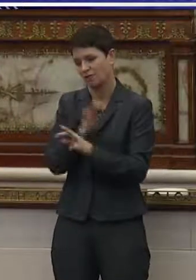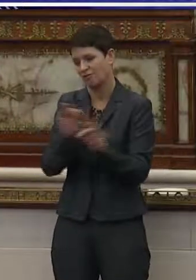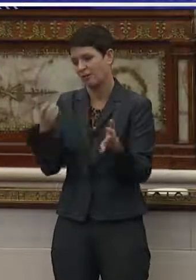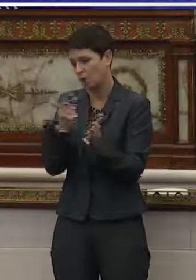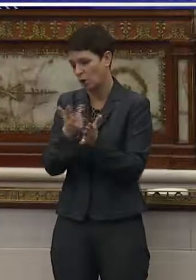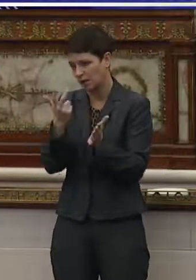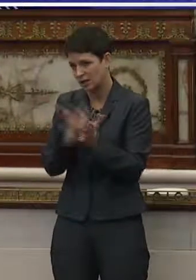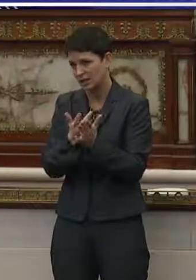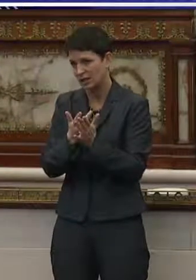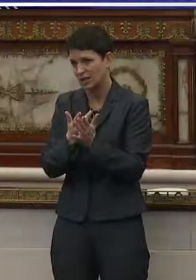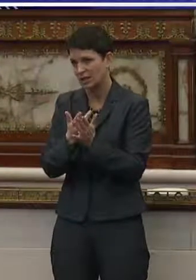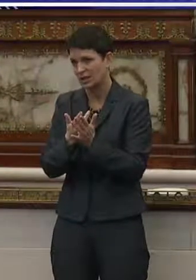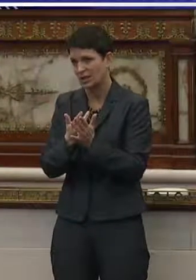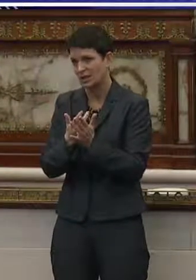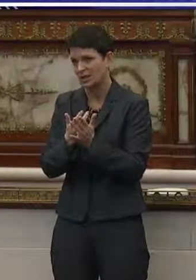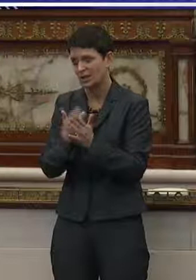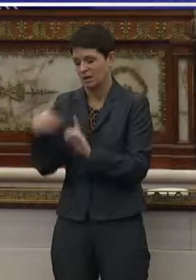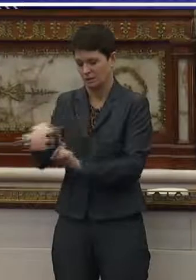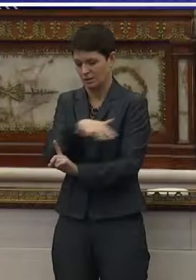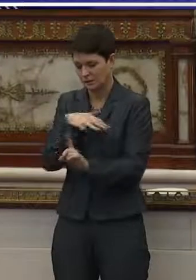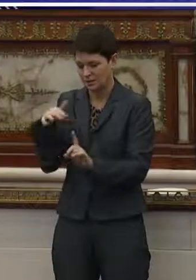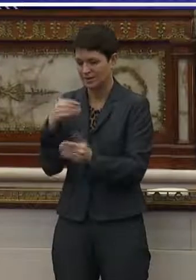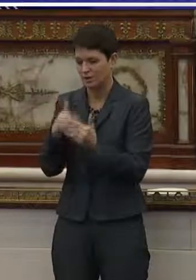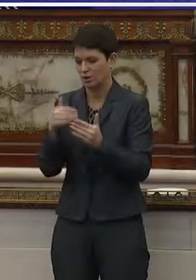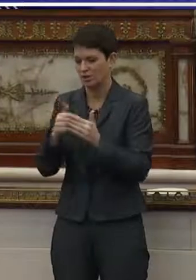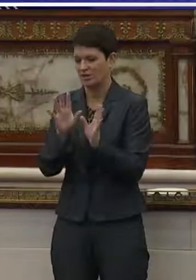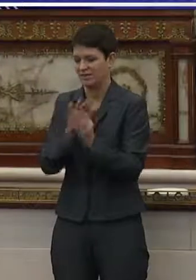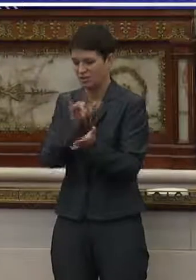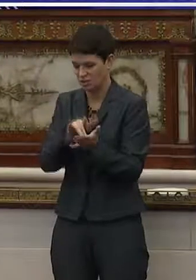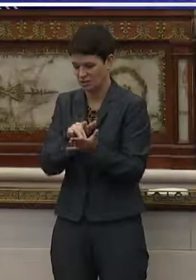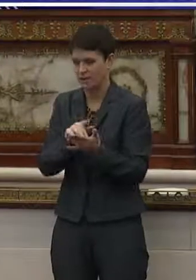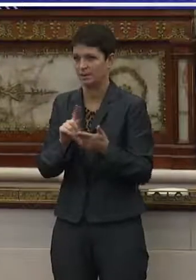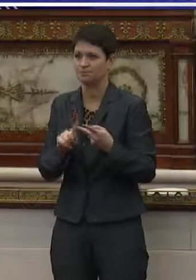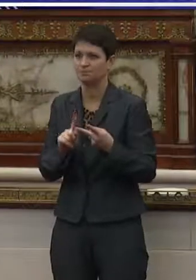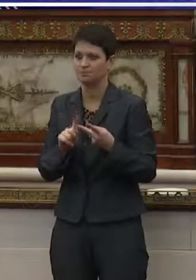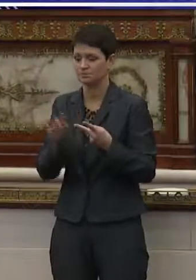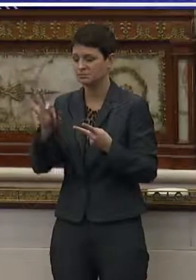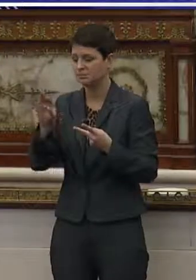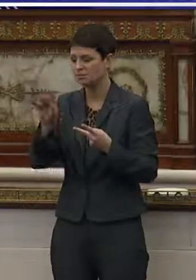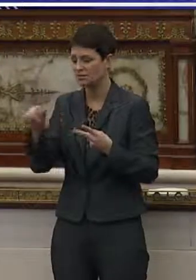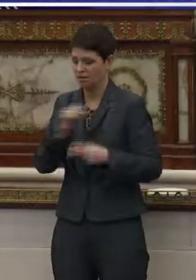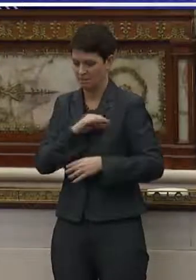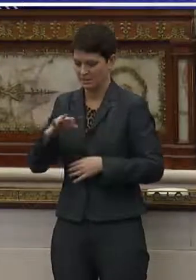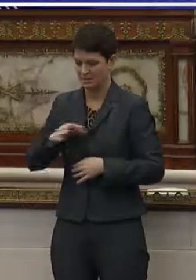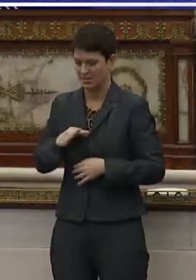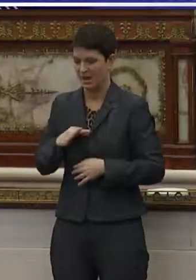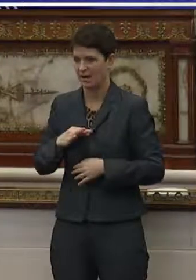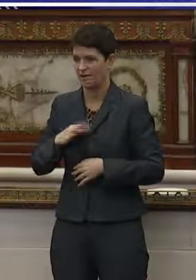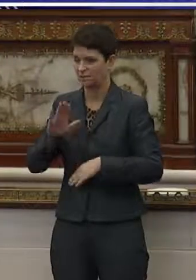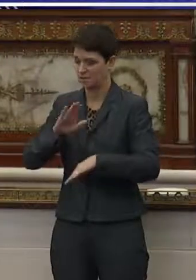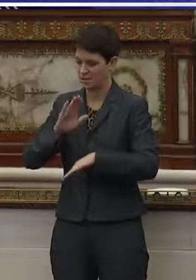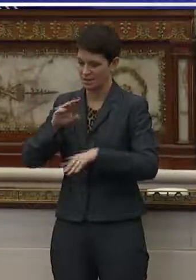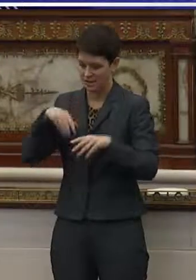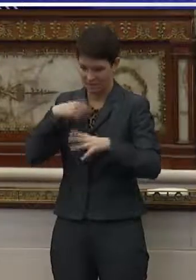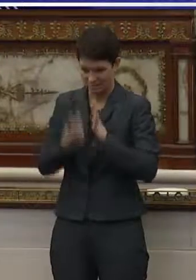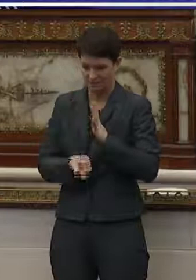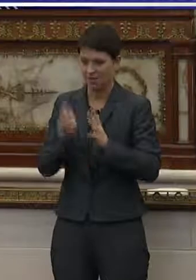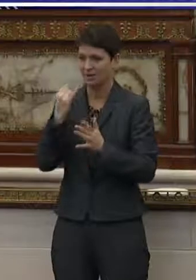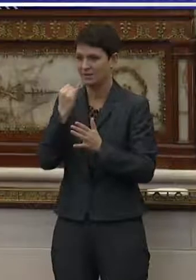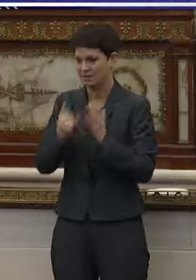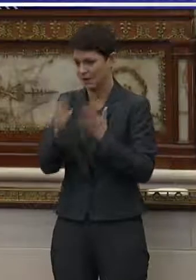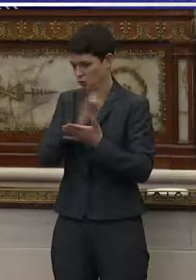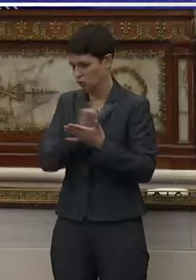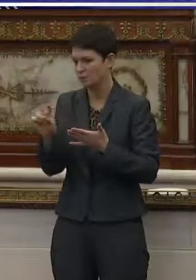parking in the surrounding parking lots that surrounding the convention center. FEMA staff has been on the ground for the last week and a